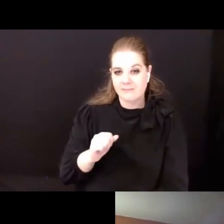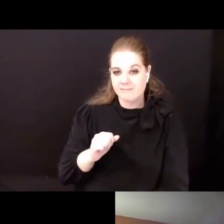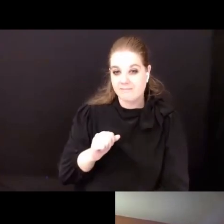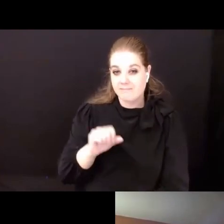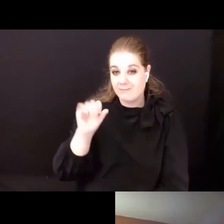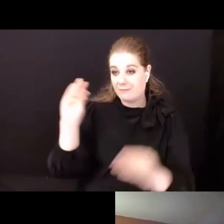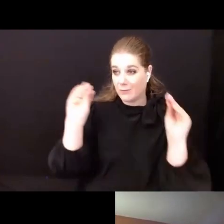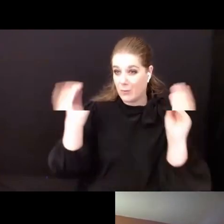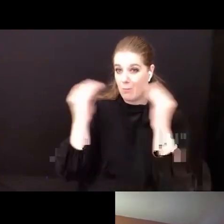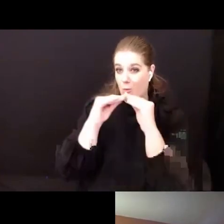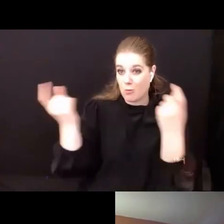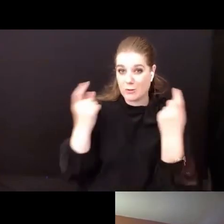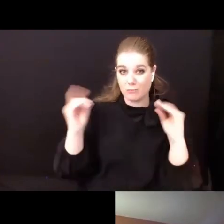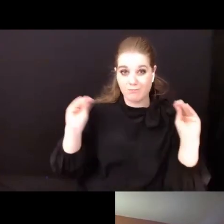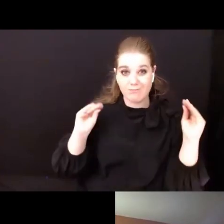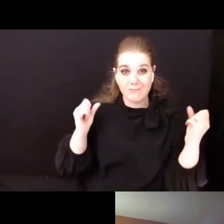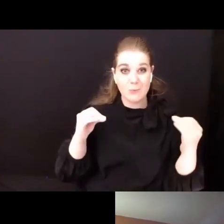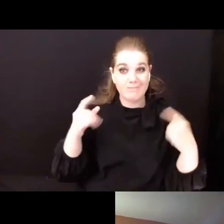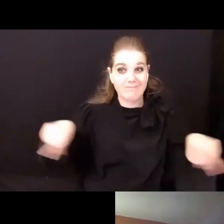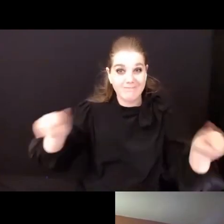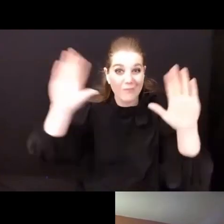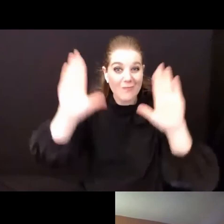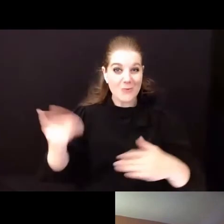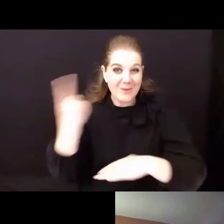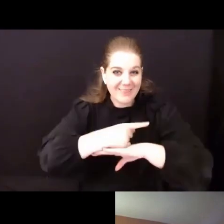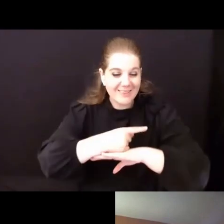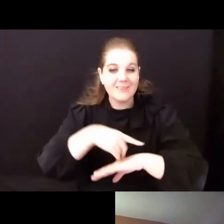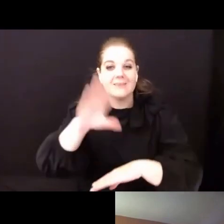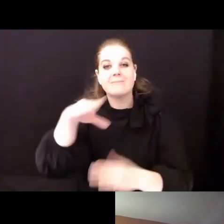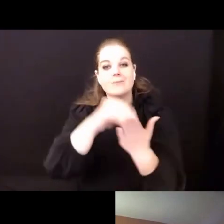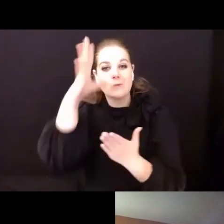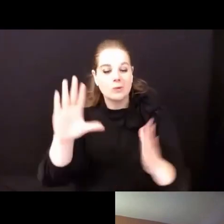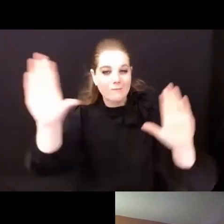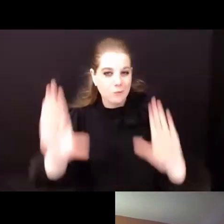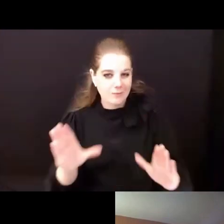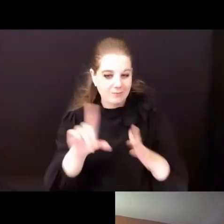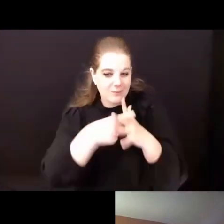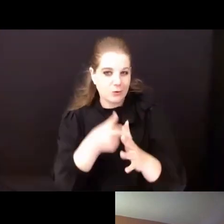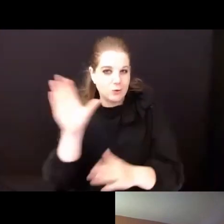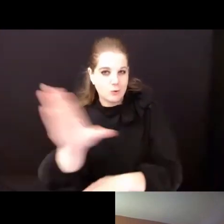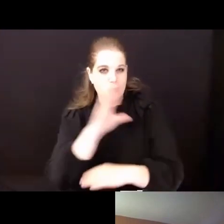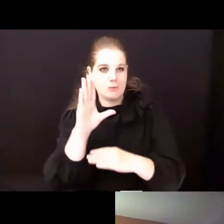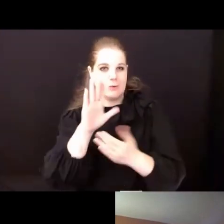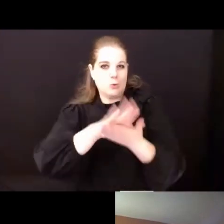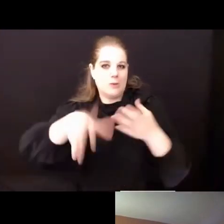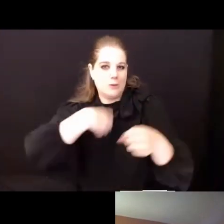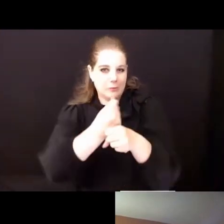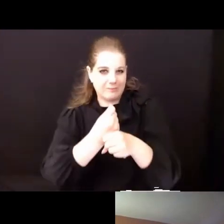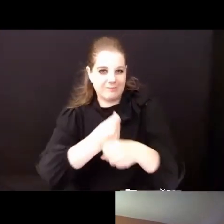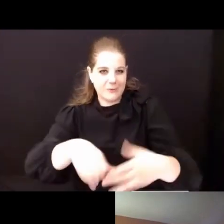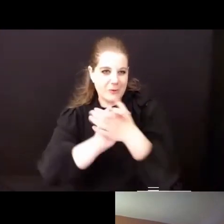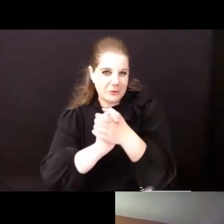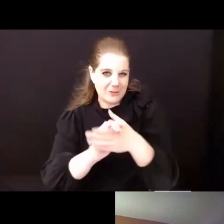other questions, so you all have a great day, and students, have a great start to your academic year.